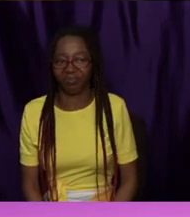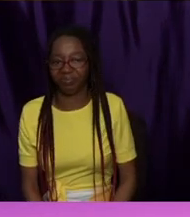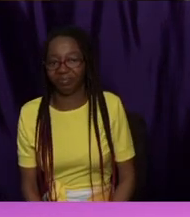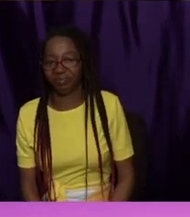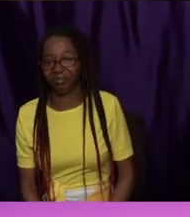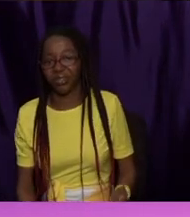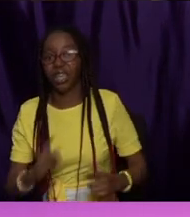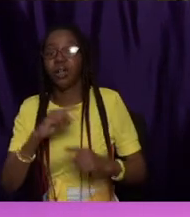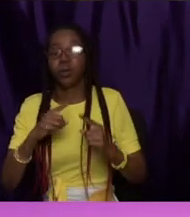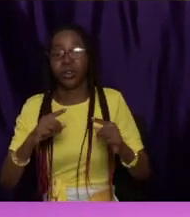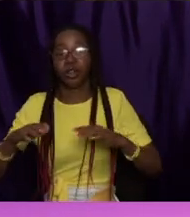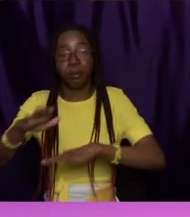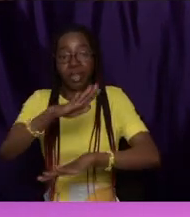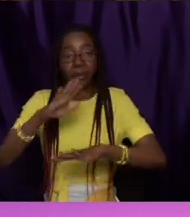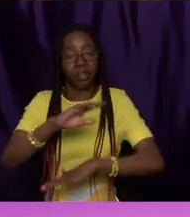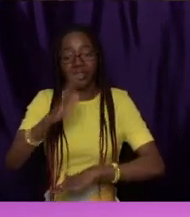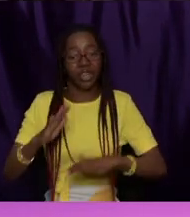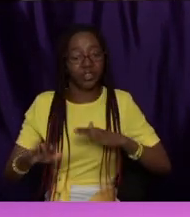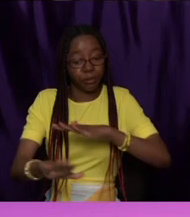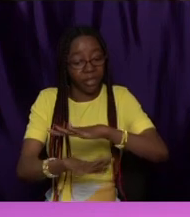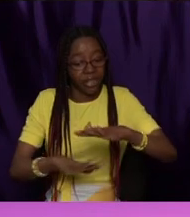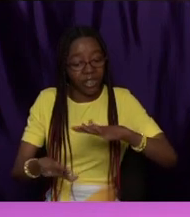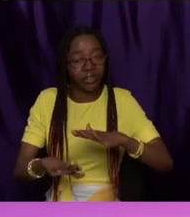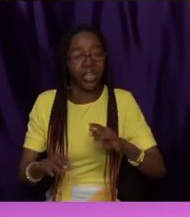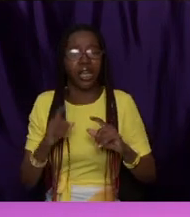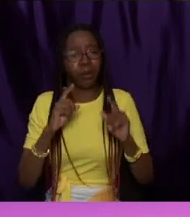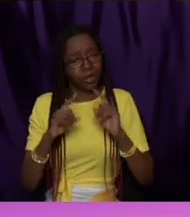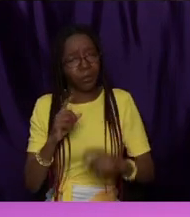When you're going to be above and not beneath, he says, I'm talking to